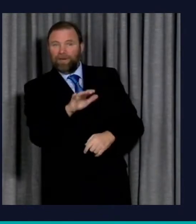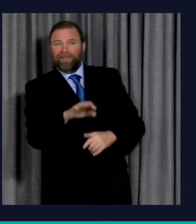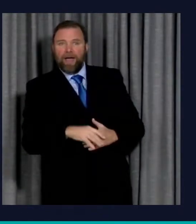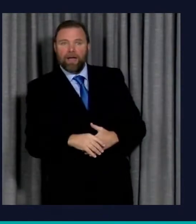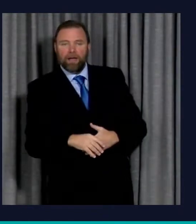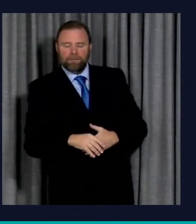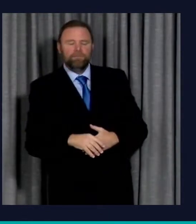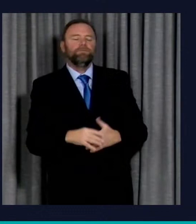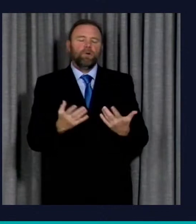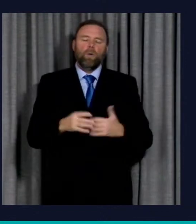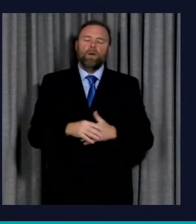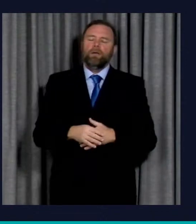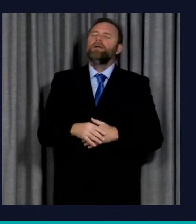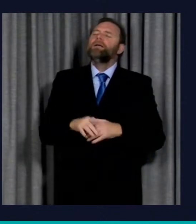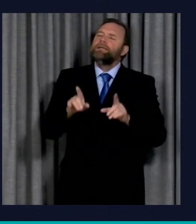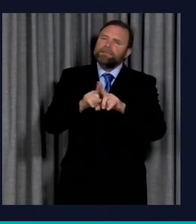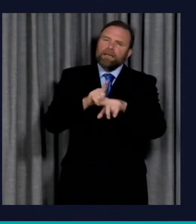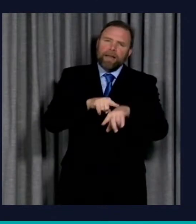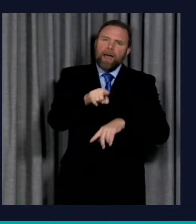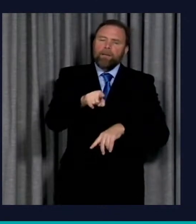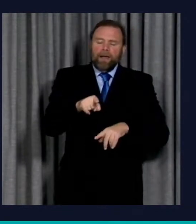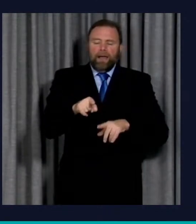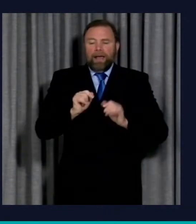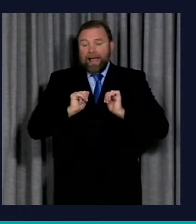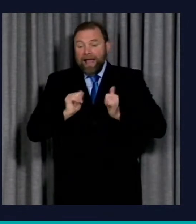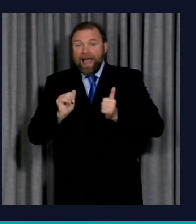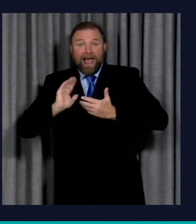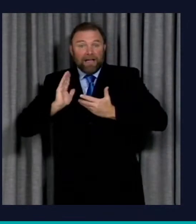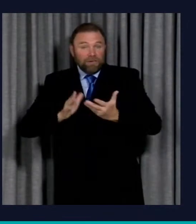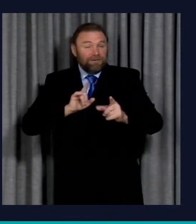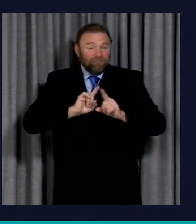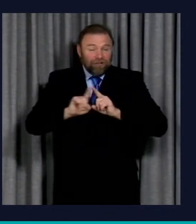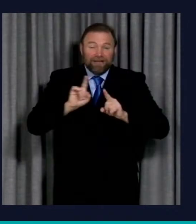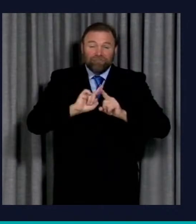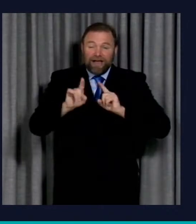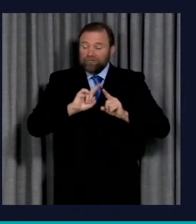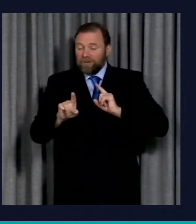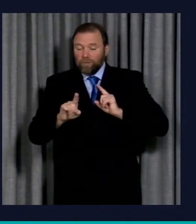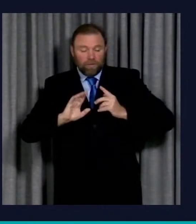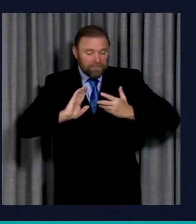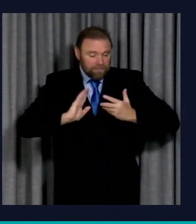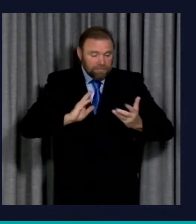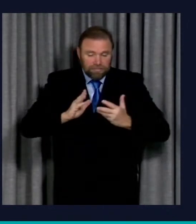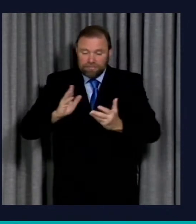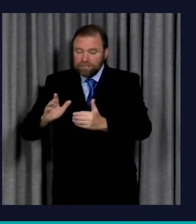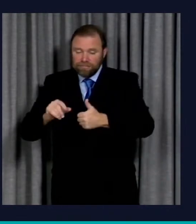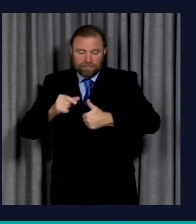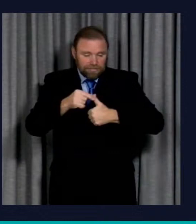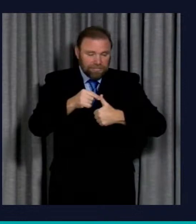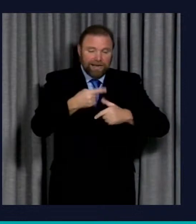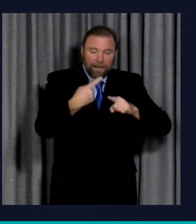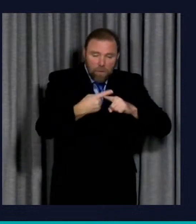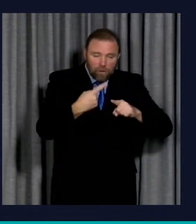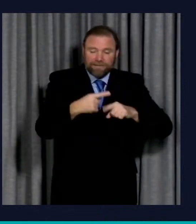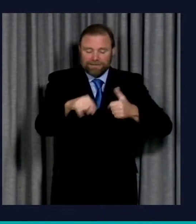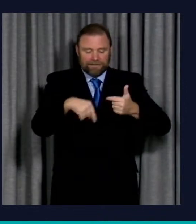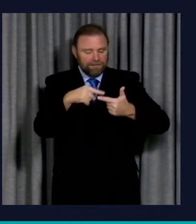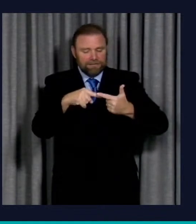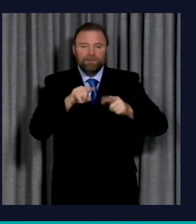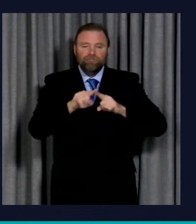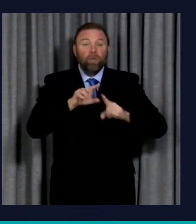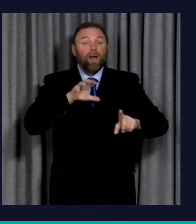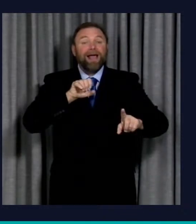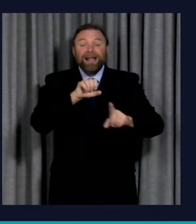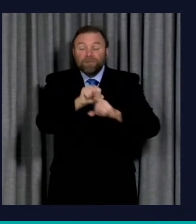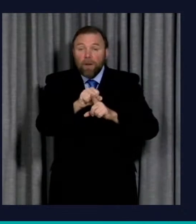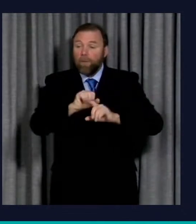And at the same time, the health service is trying to do all the other things we ask of it, dealing with emergencies, trying to catch up